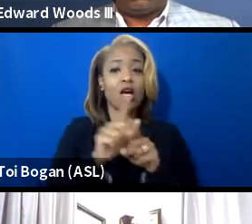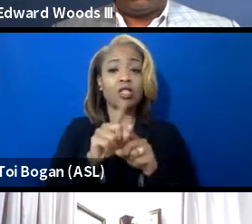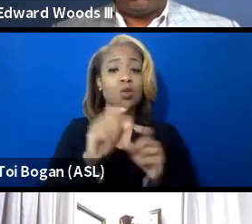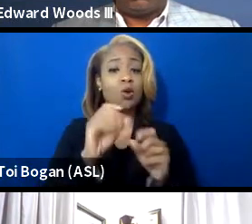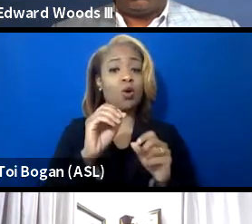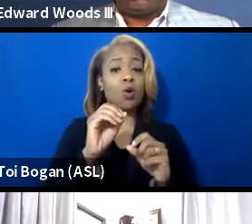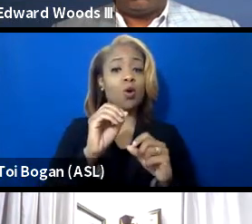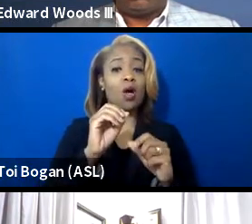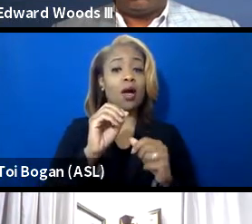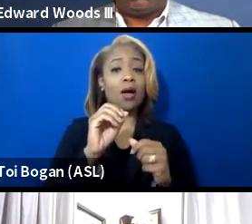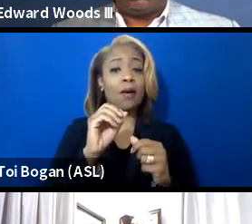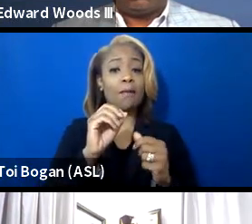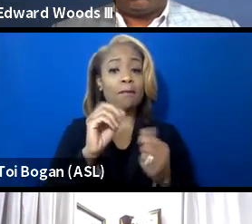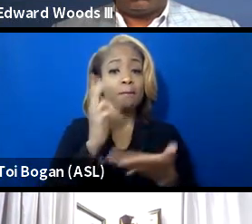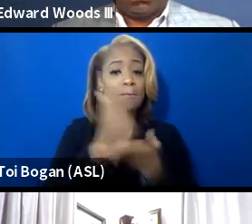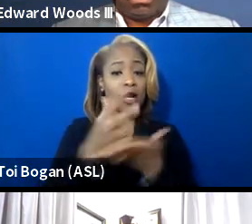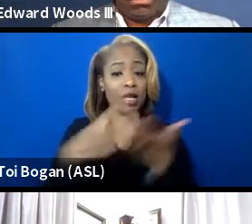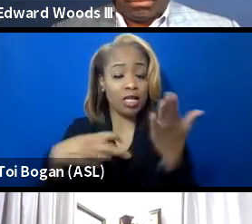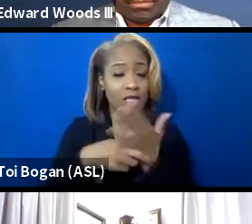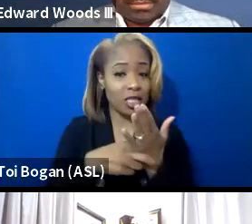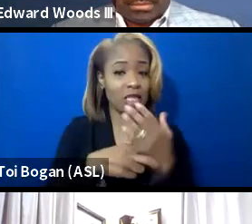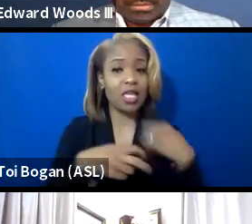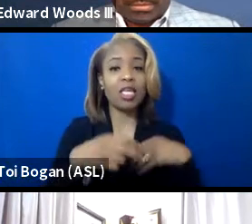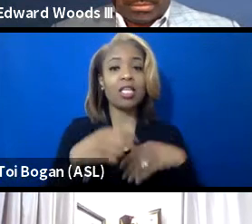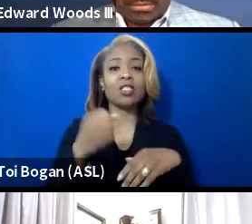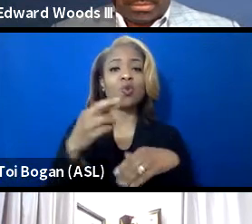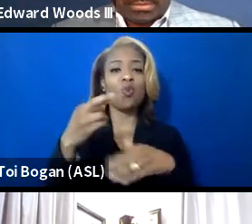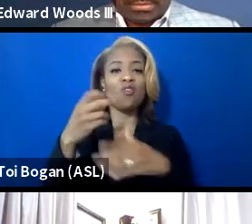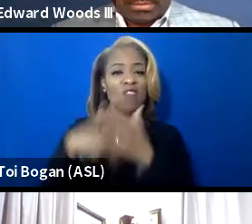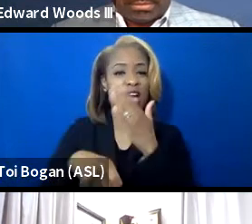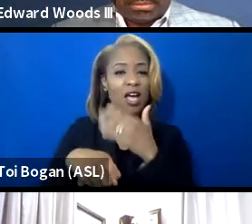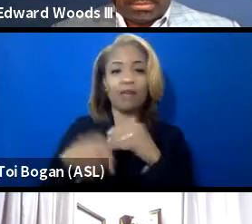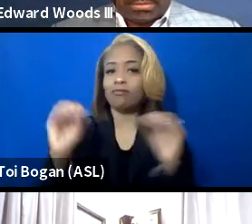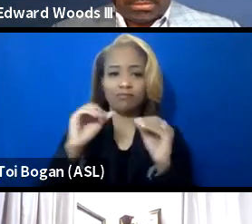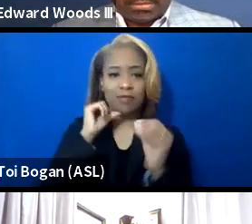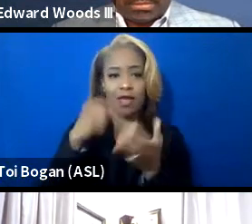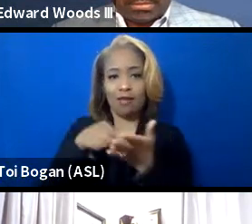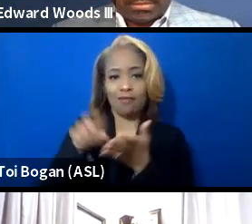moving violations or associated fines, excuse me.